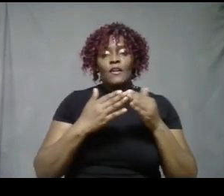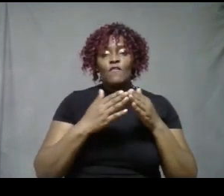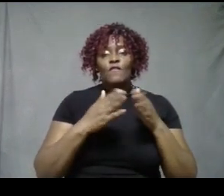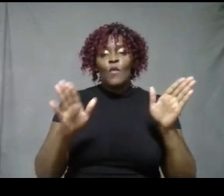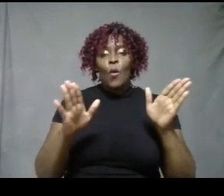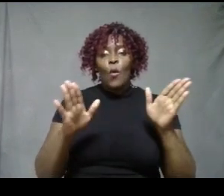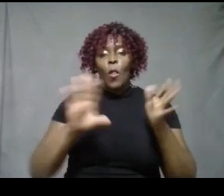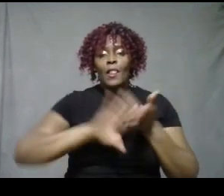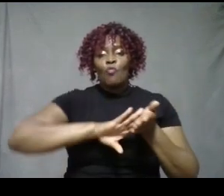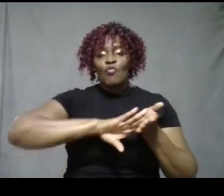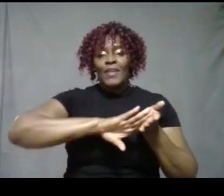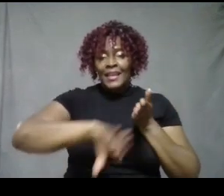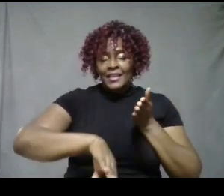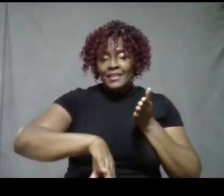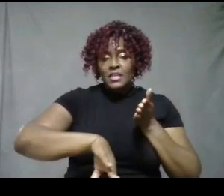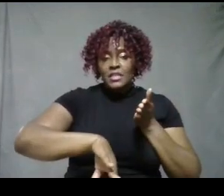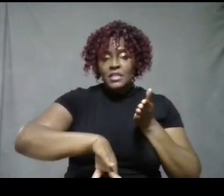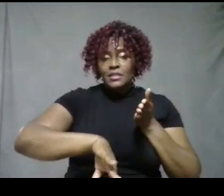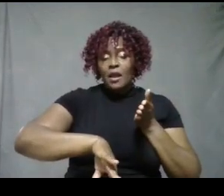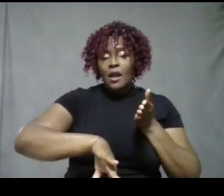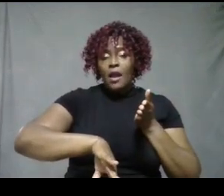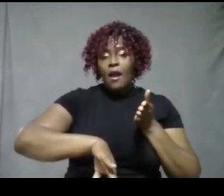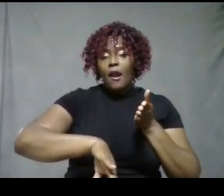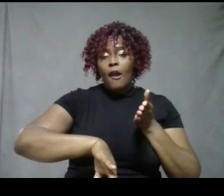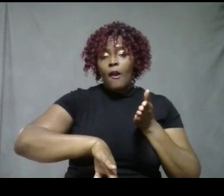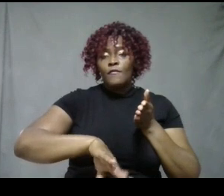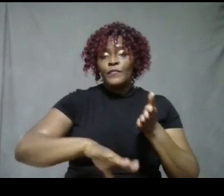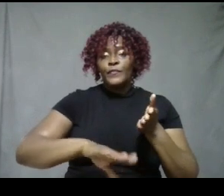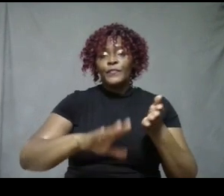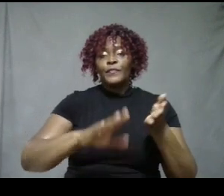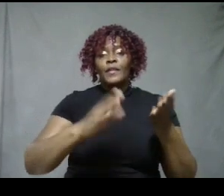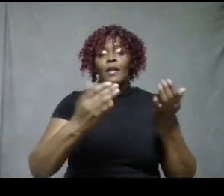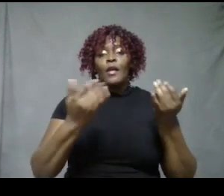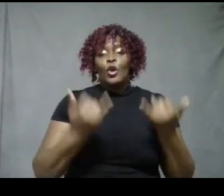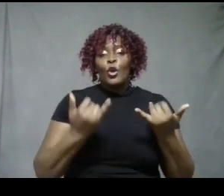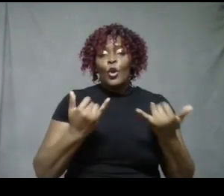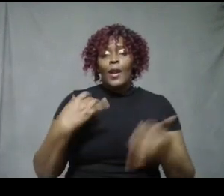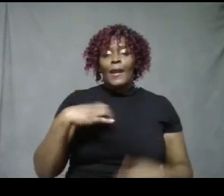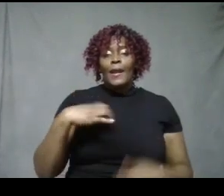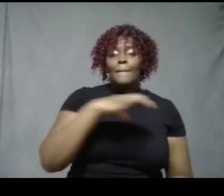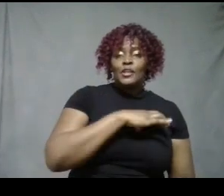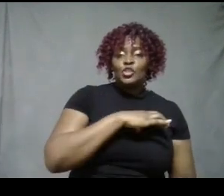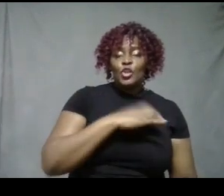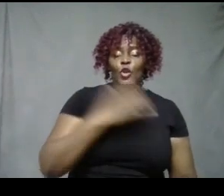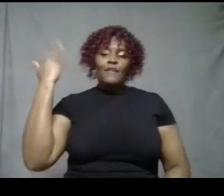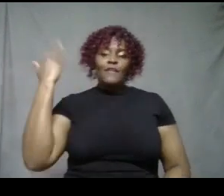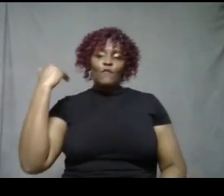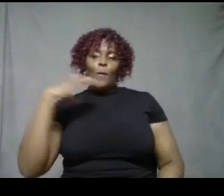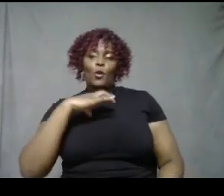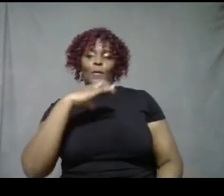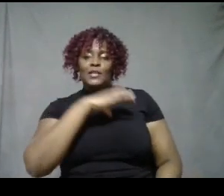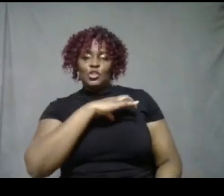of all of the current commissioners and former commissioners and other city officials.